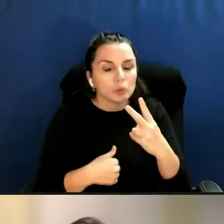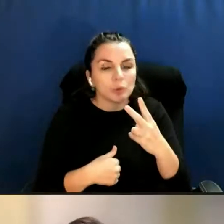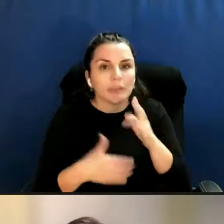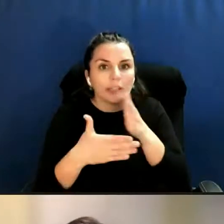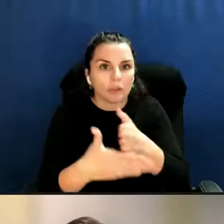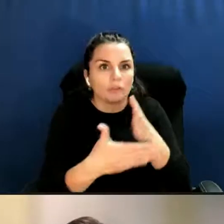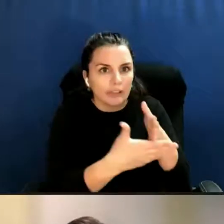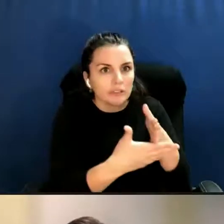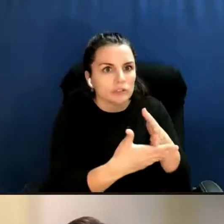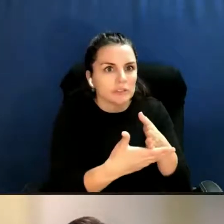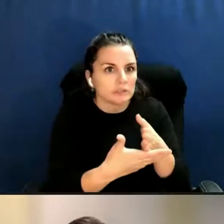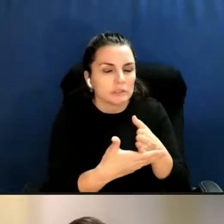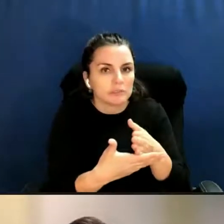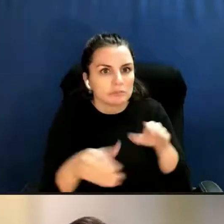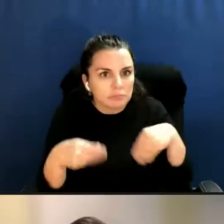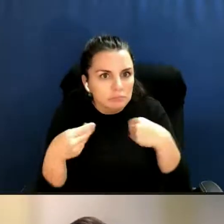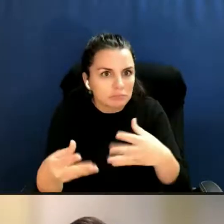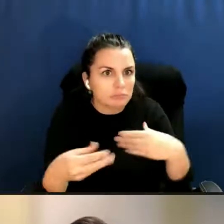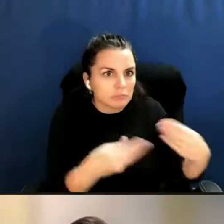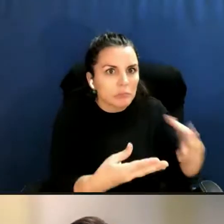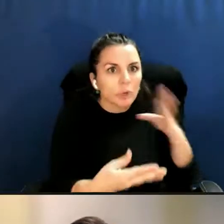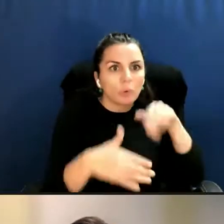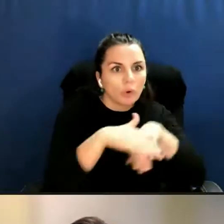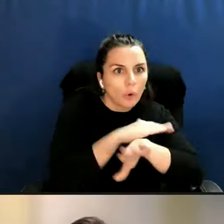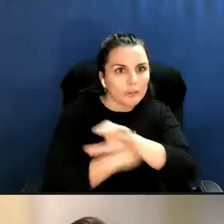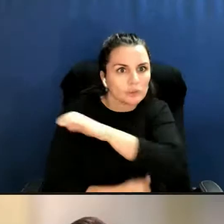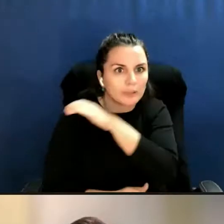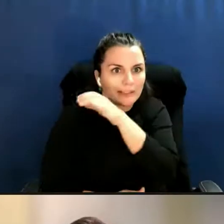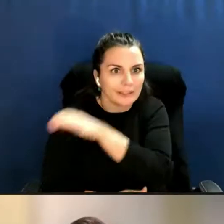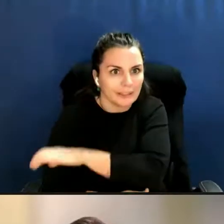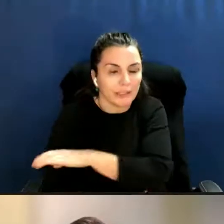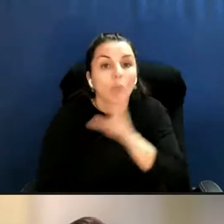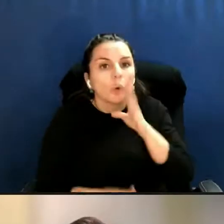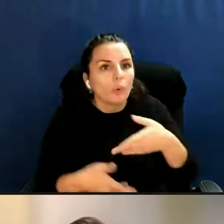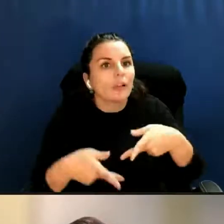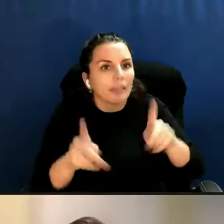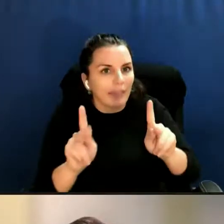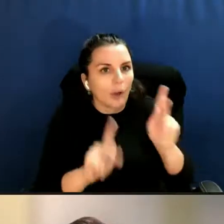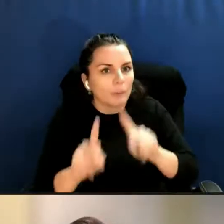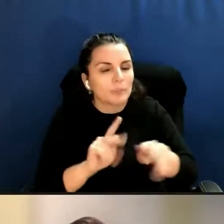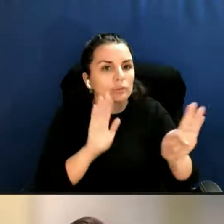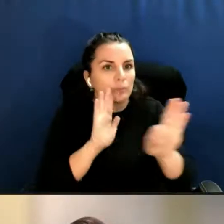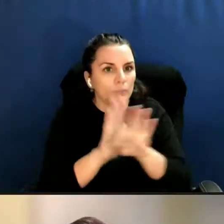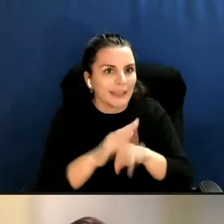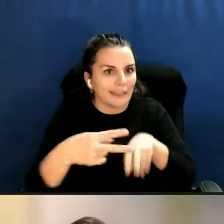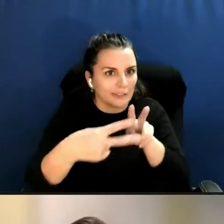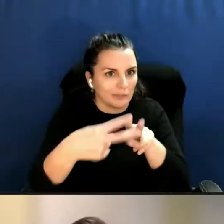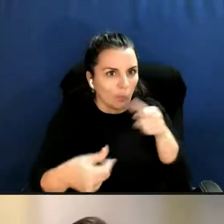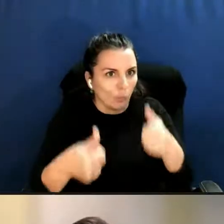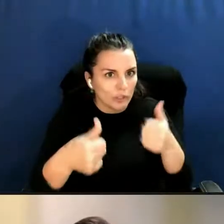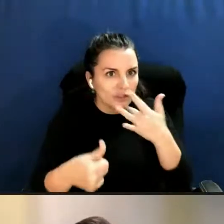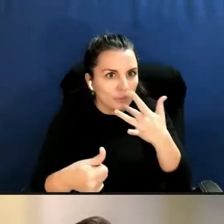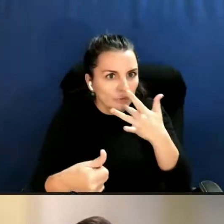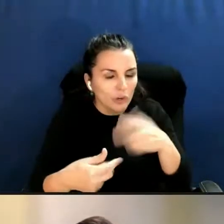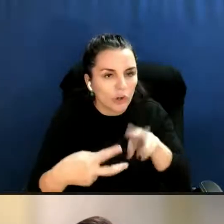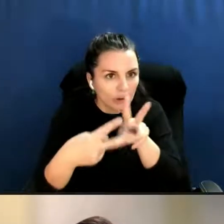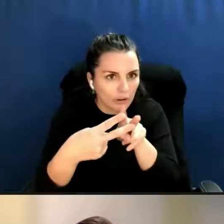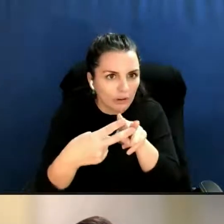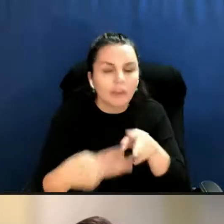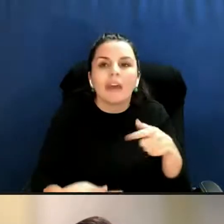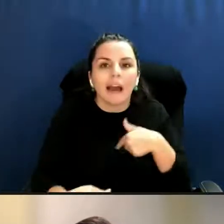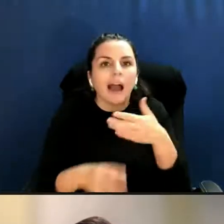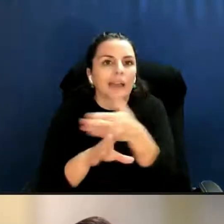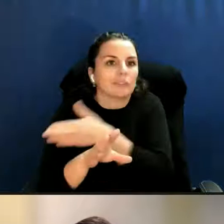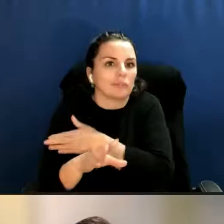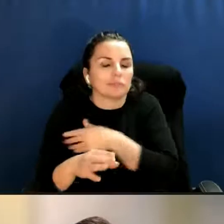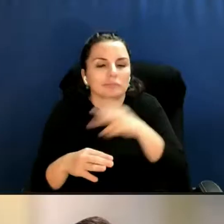going to go into a clinic and you're going to allow people to choose which ones, prospectively you have decided